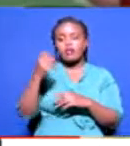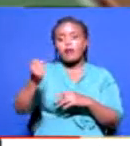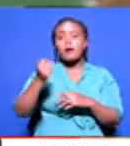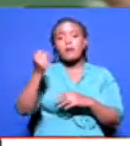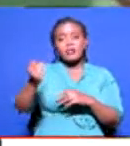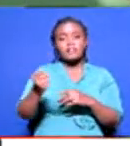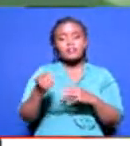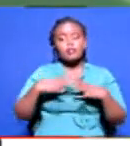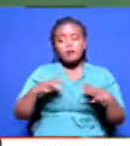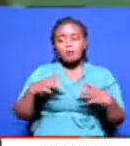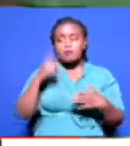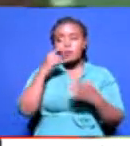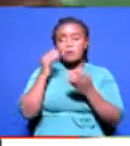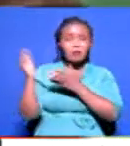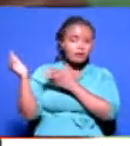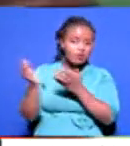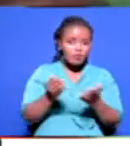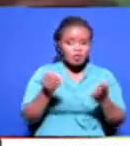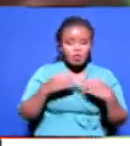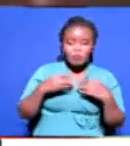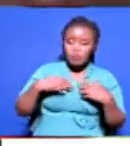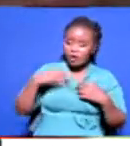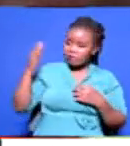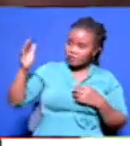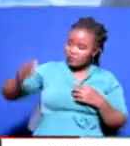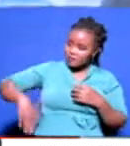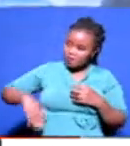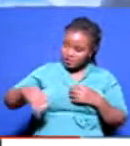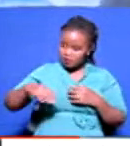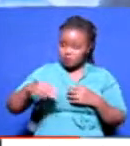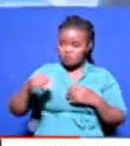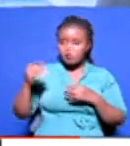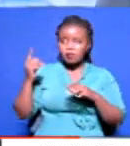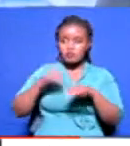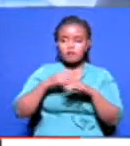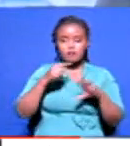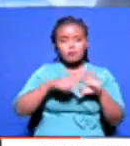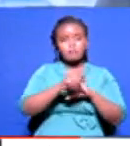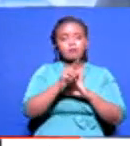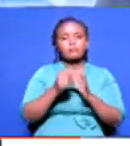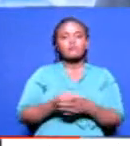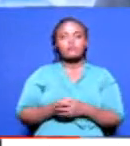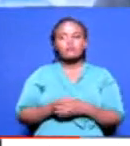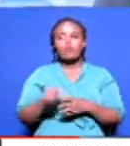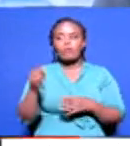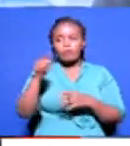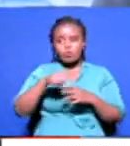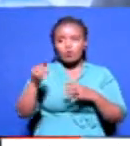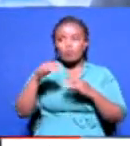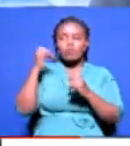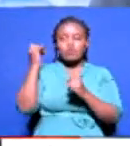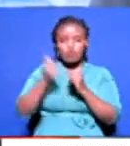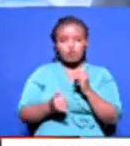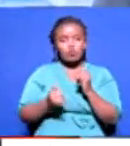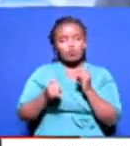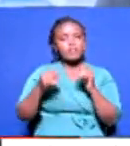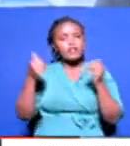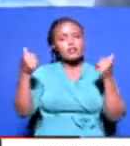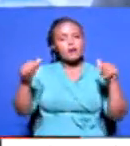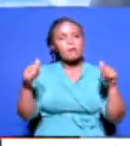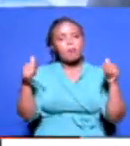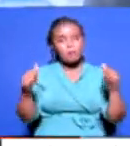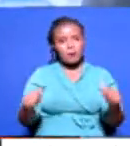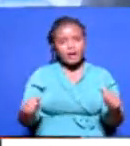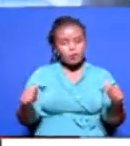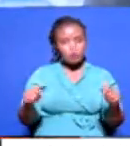will experience delays clearing their cargo at points of entry. We have not yet concluded this process, but we are looking forward